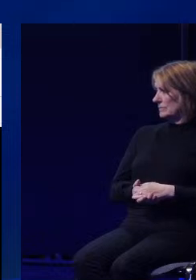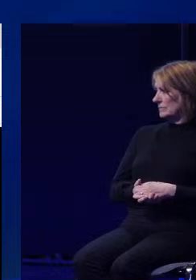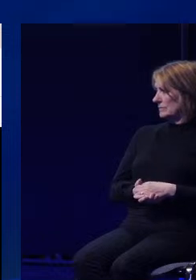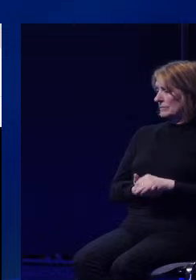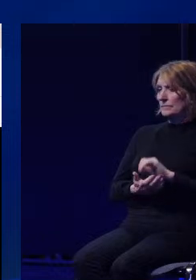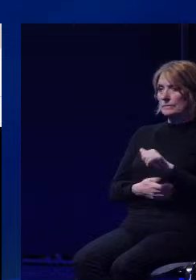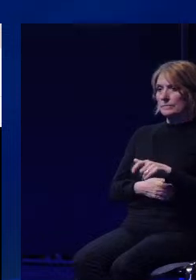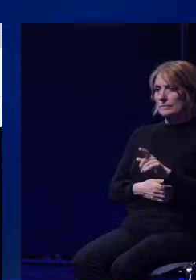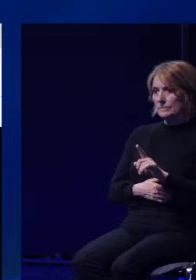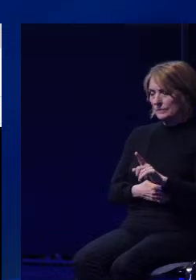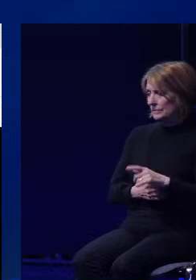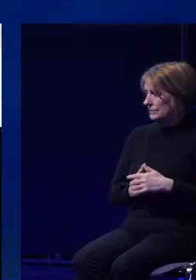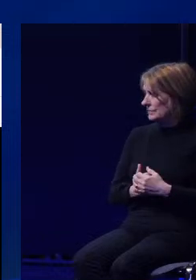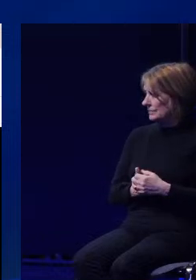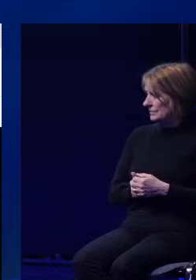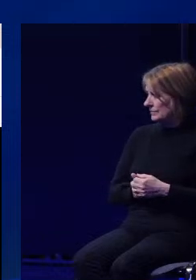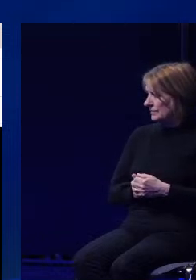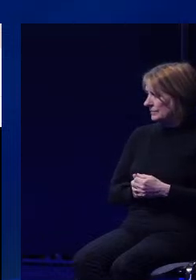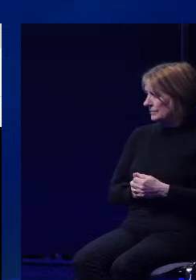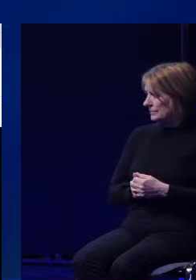is I'll look for